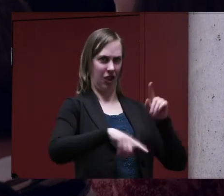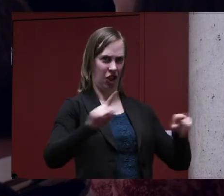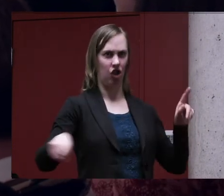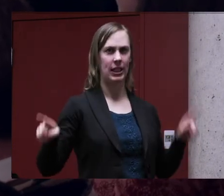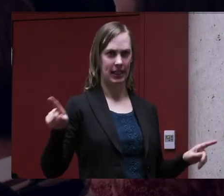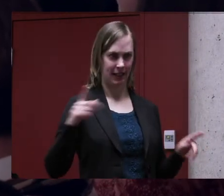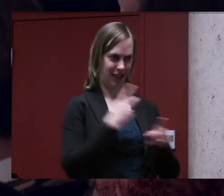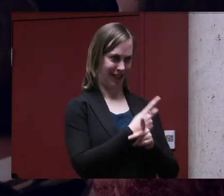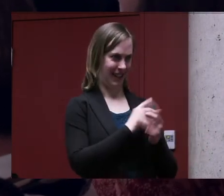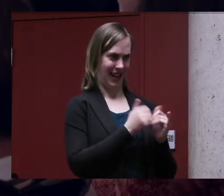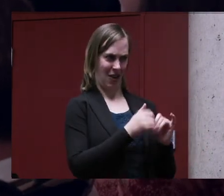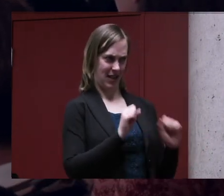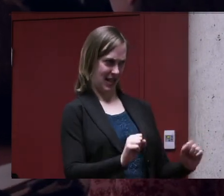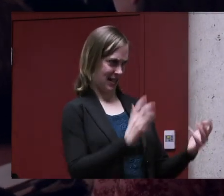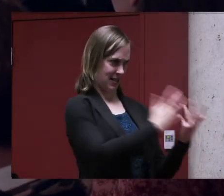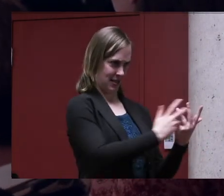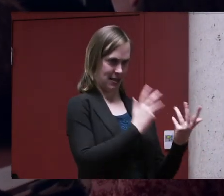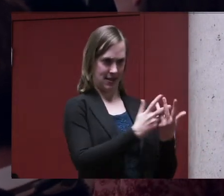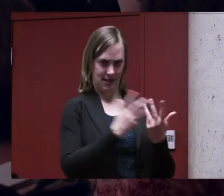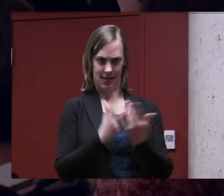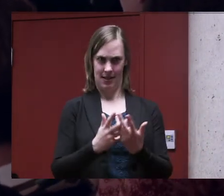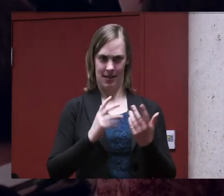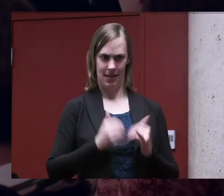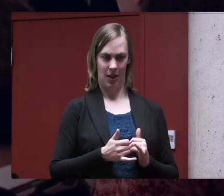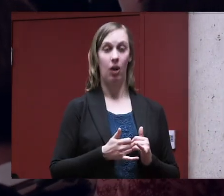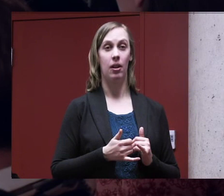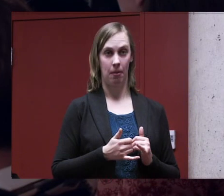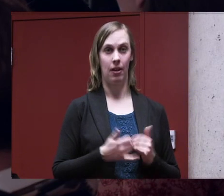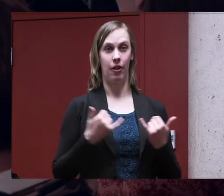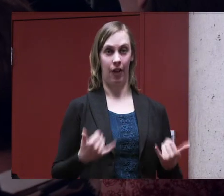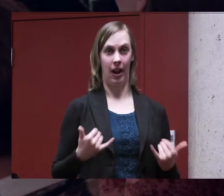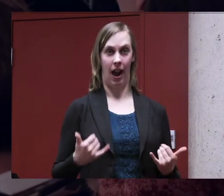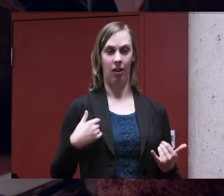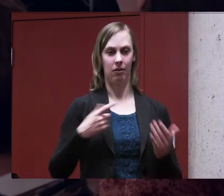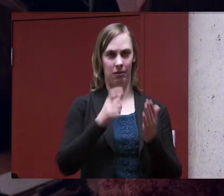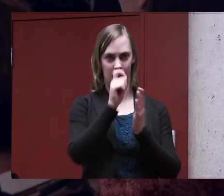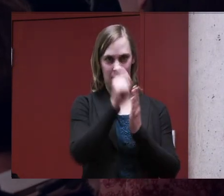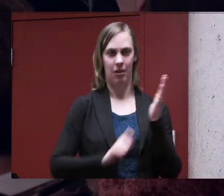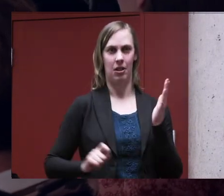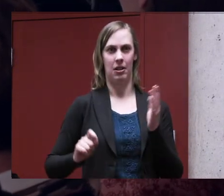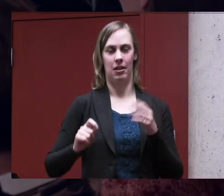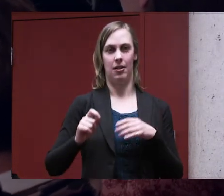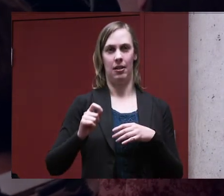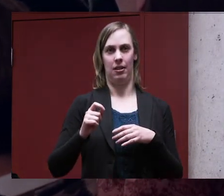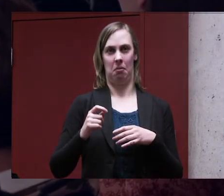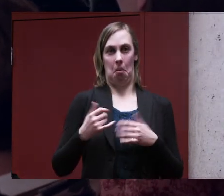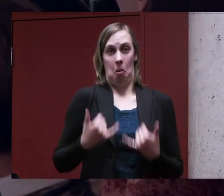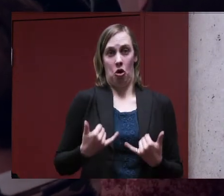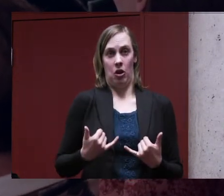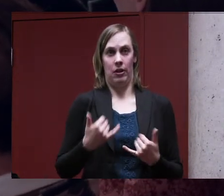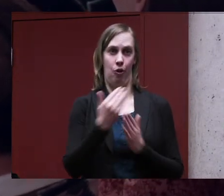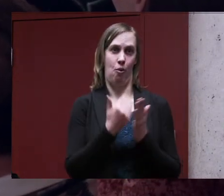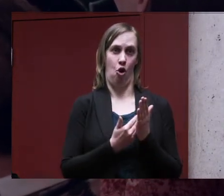to find solutions and present. And we are actually in the process of doing an interim report around that, on the findings